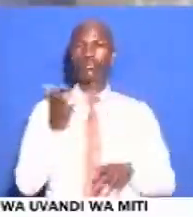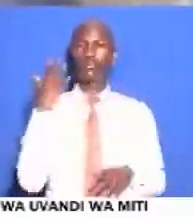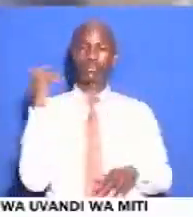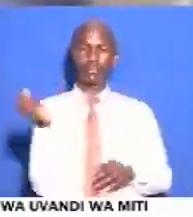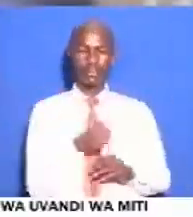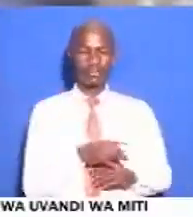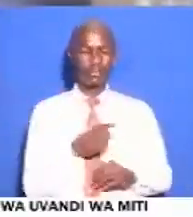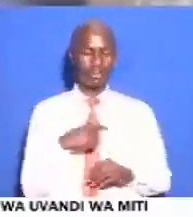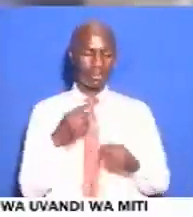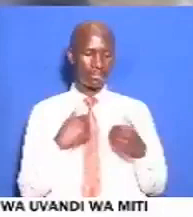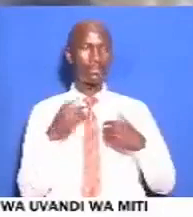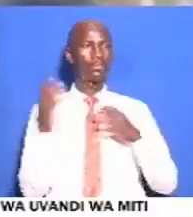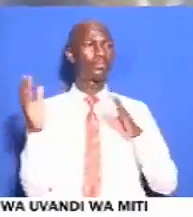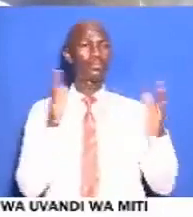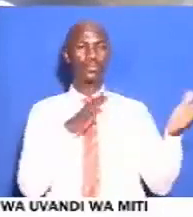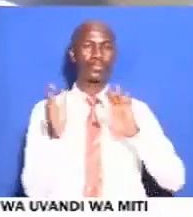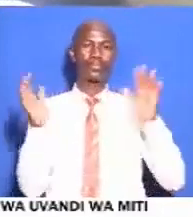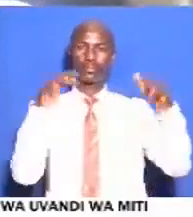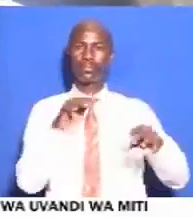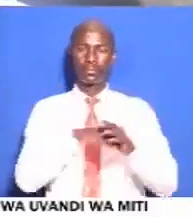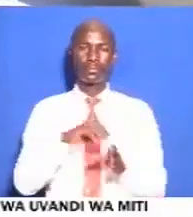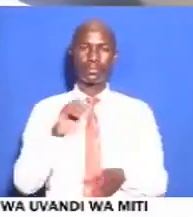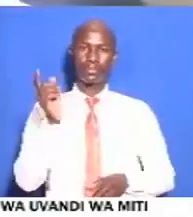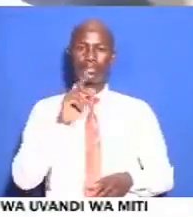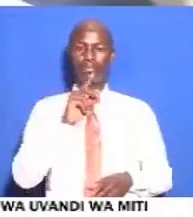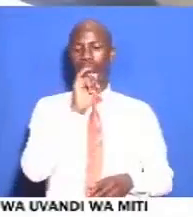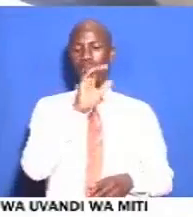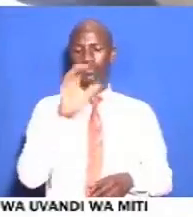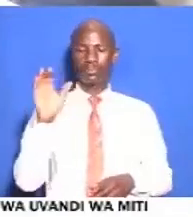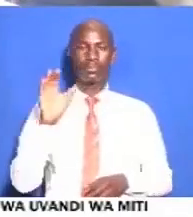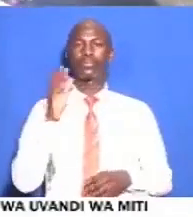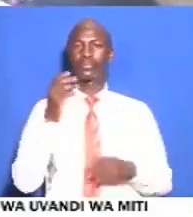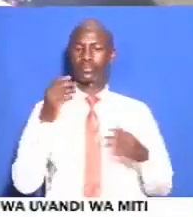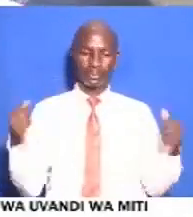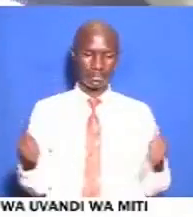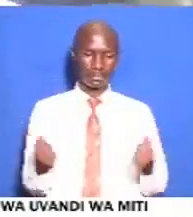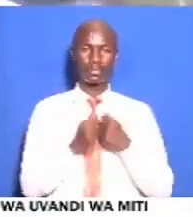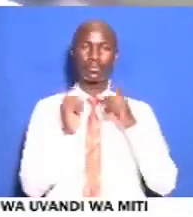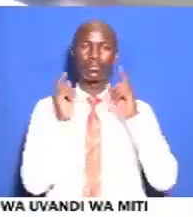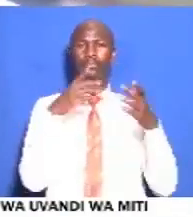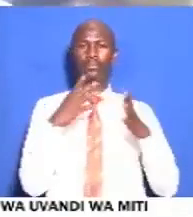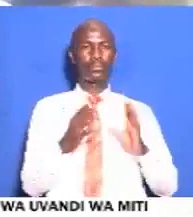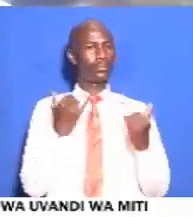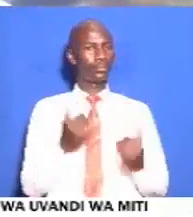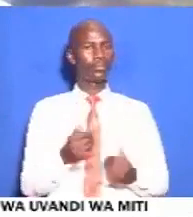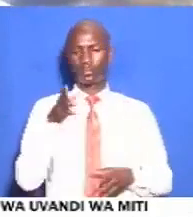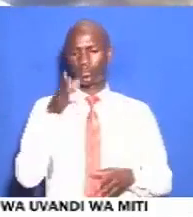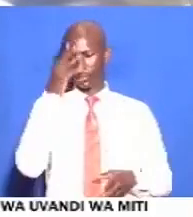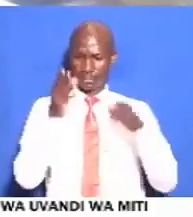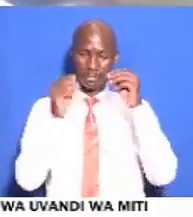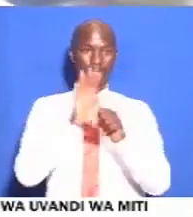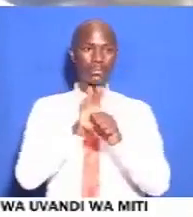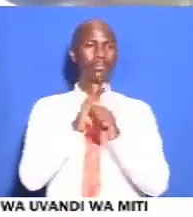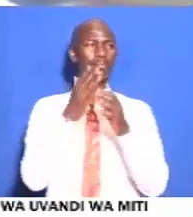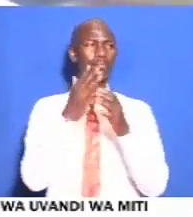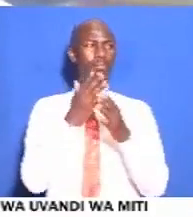Last month we had climate summit within Nairobi, KICC, and we happened to attend. Now, we learned very much, and